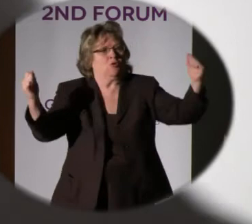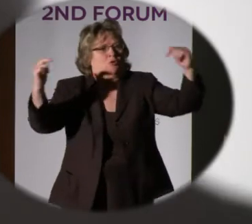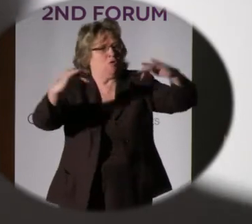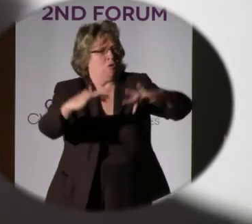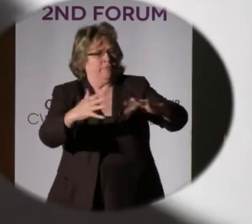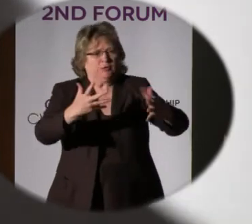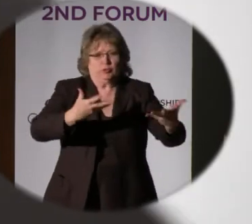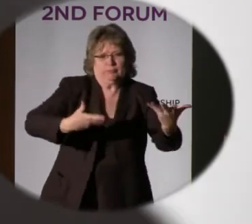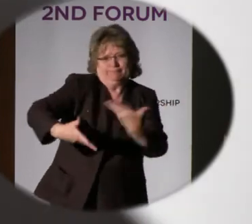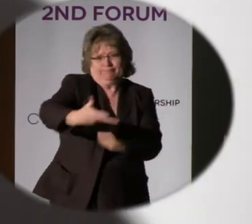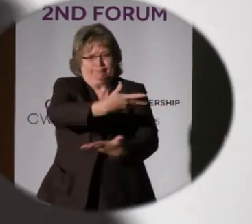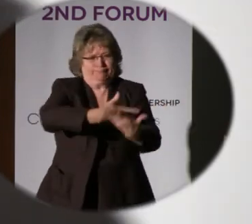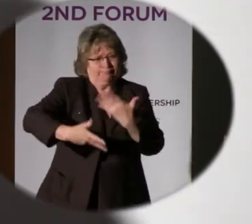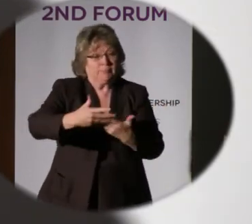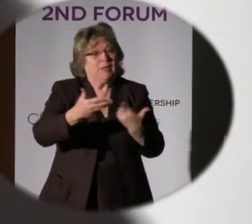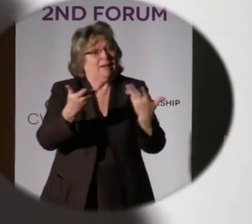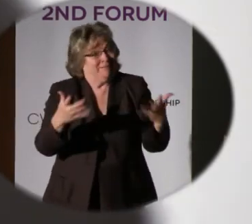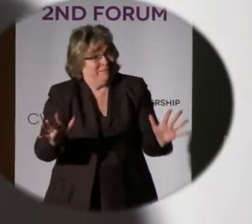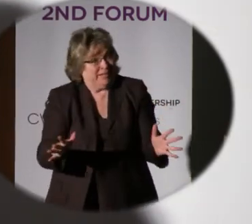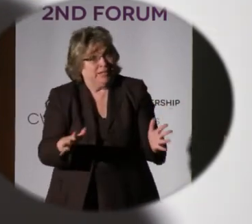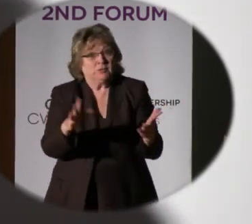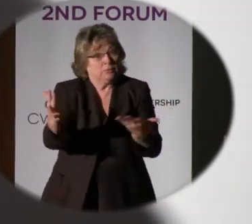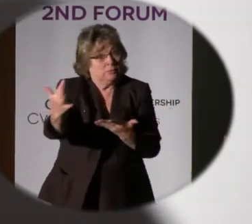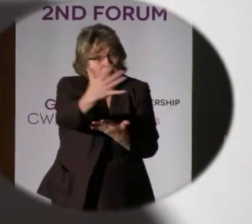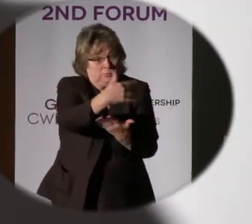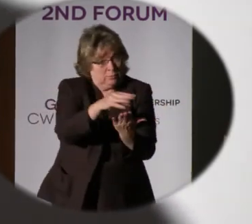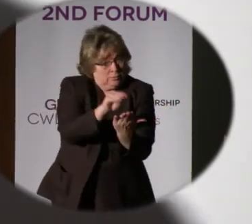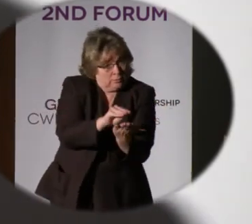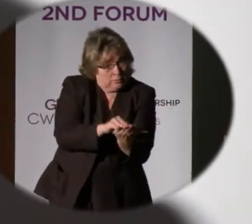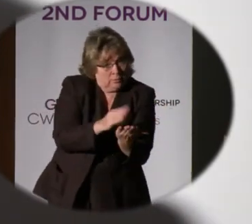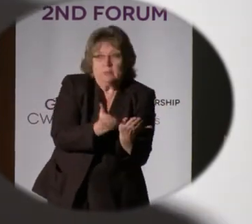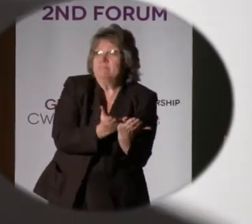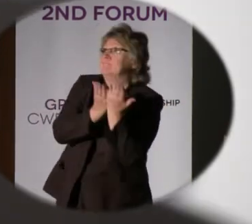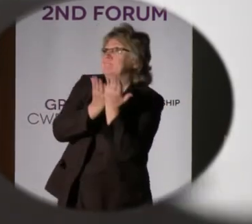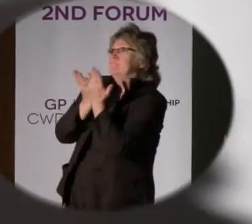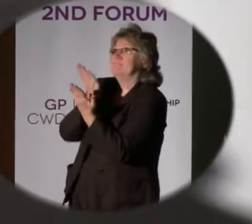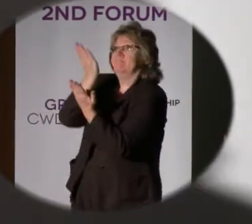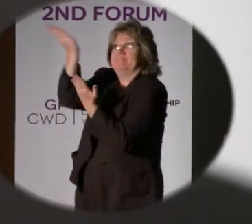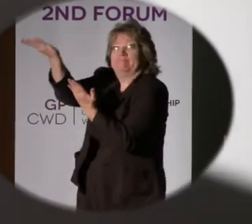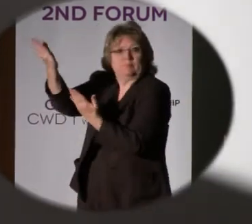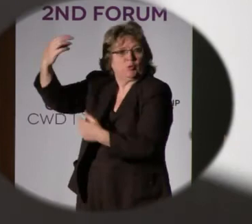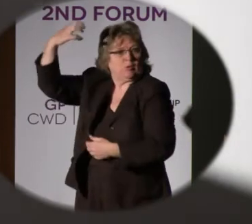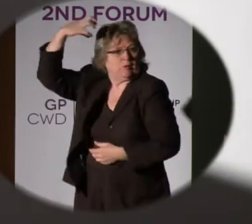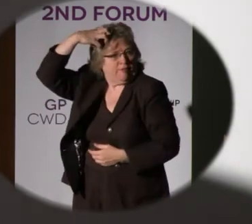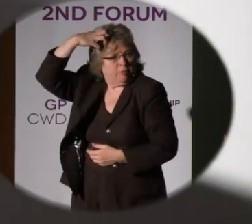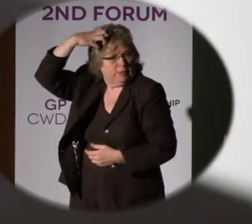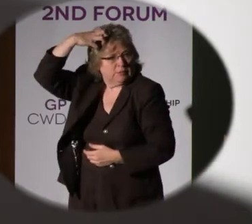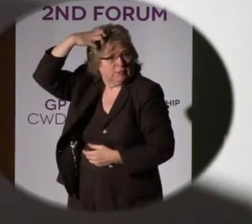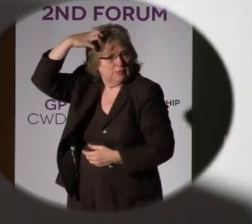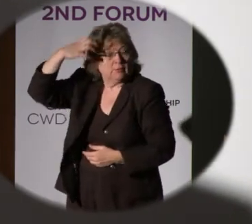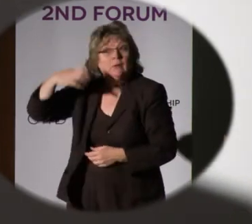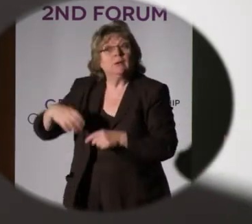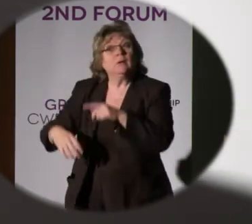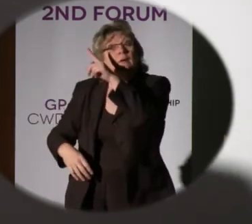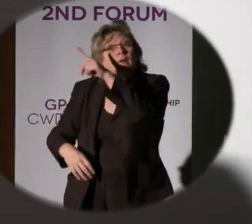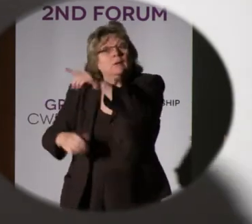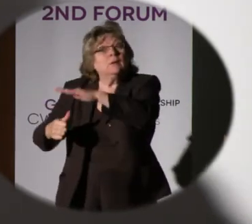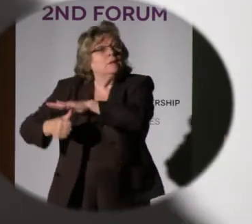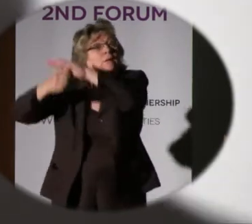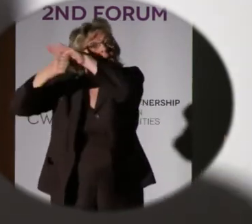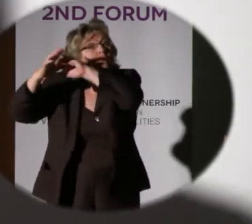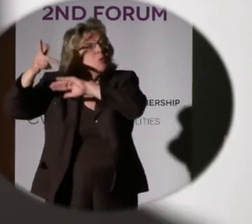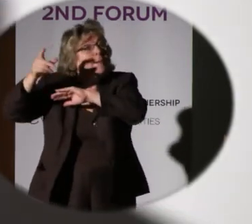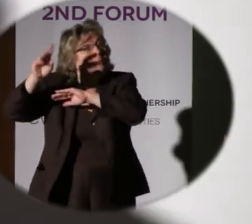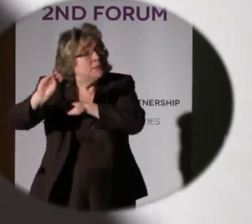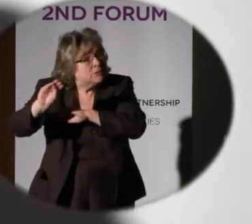to the highest level of policymakers. The President of the Republic of Rwanda and the Prime Minister regularly attend